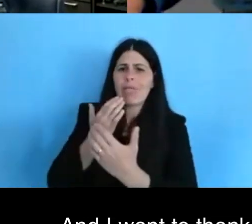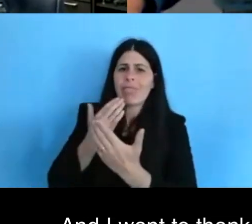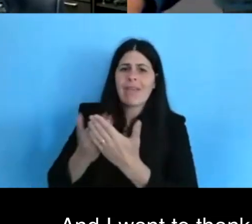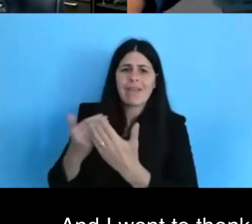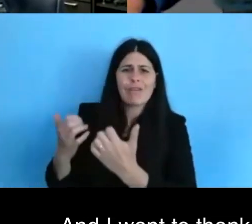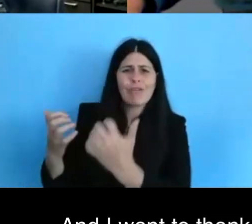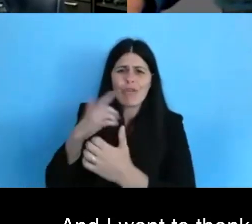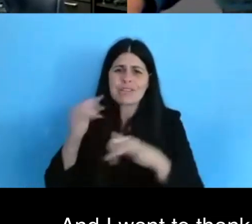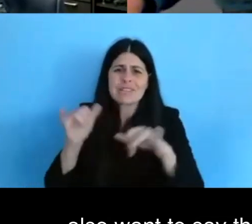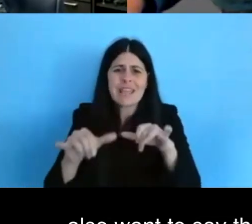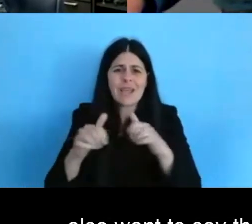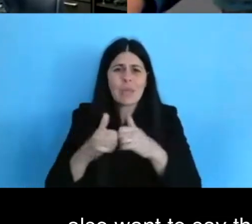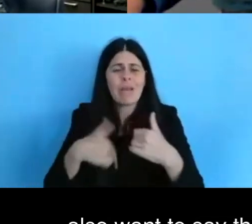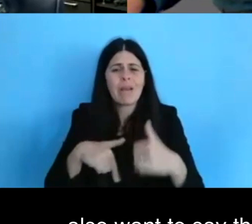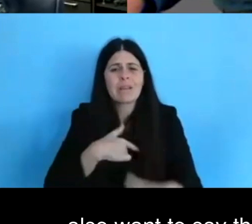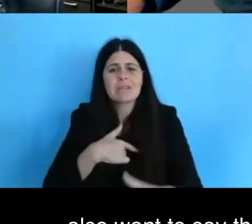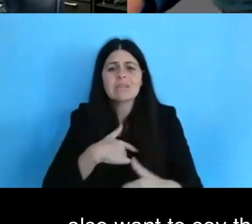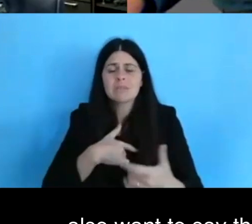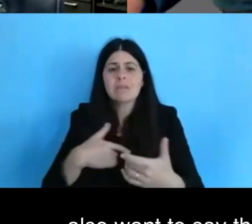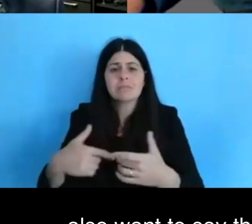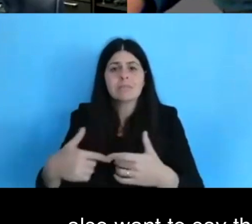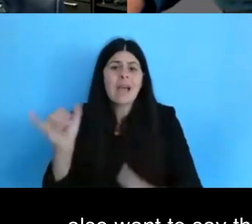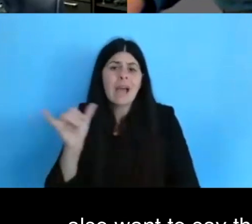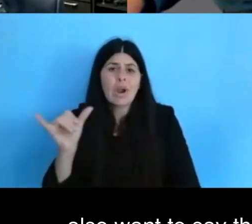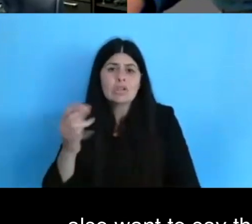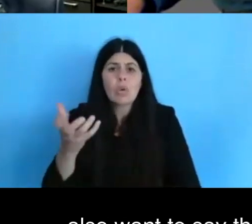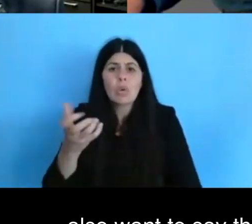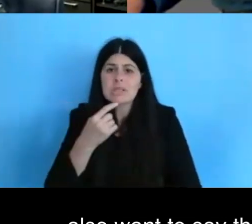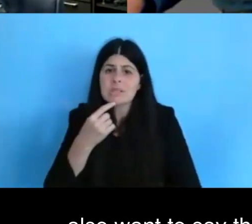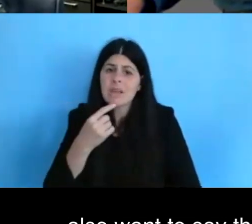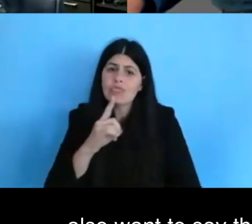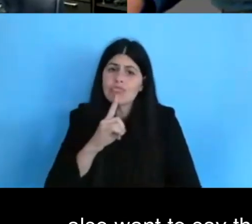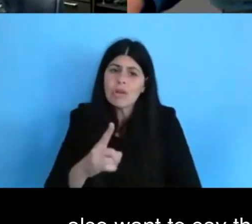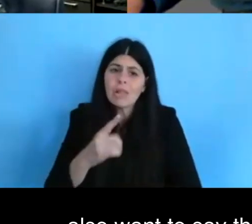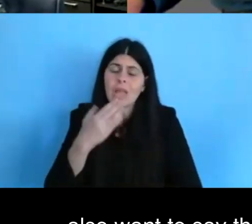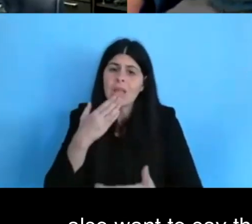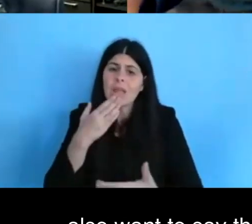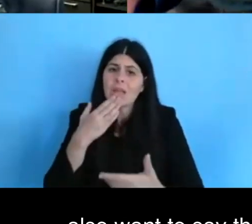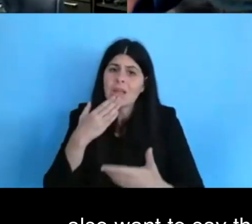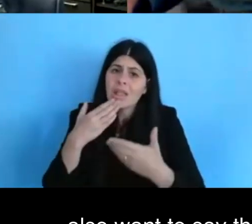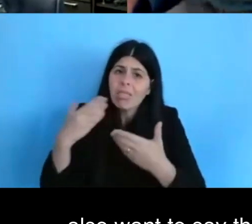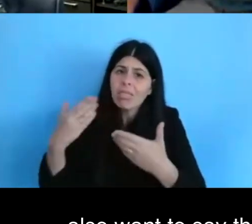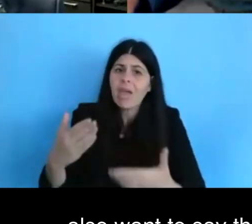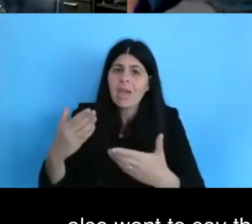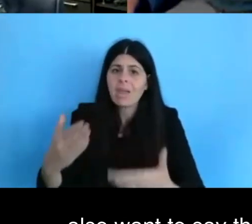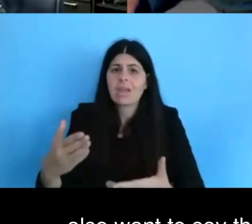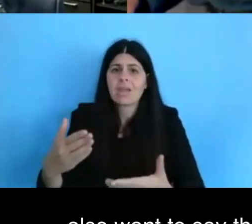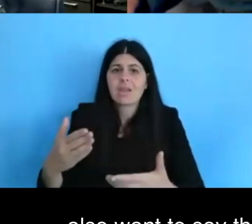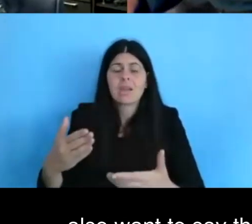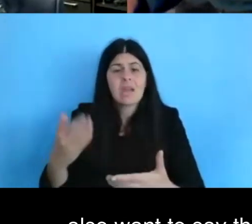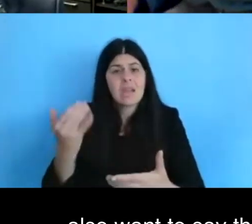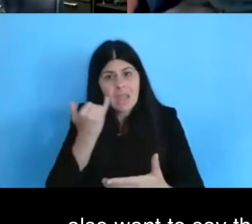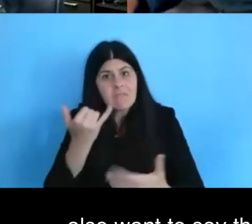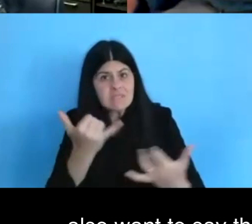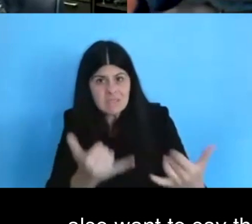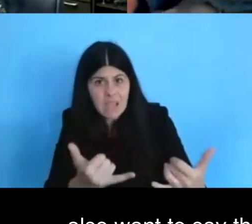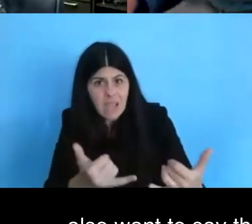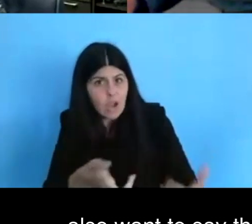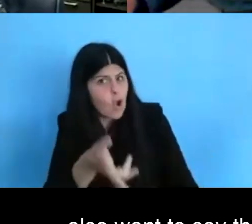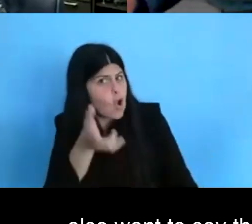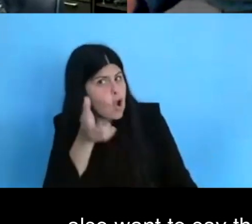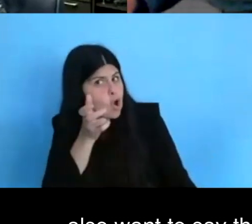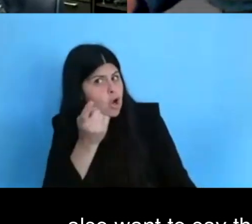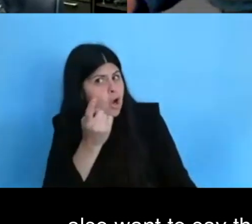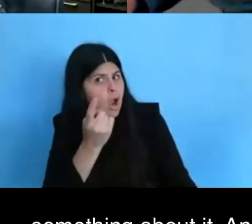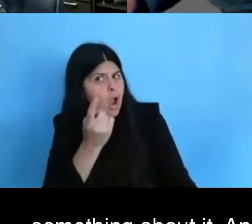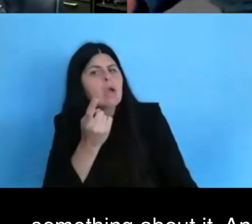for tuning in. But I also want to say that I will really thank you if you take something you've heard here today